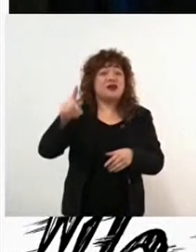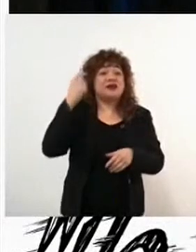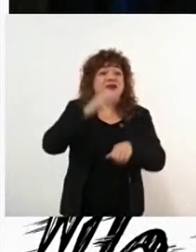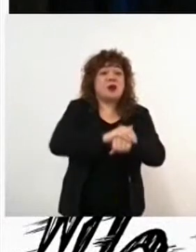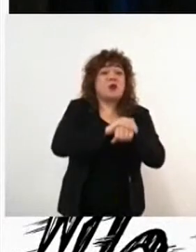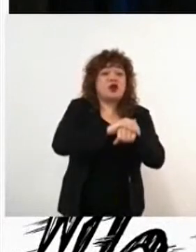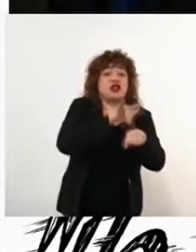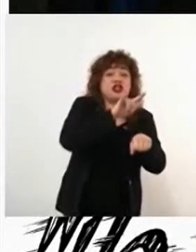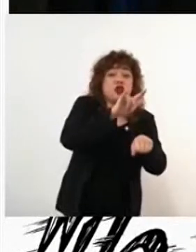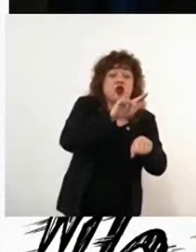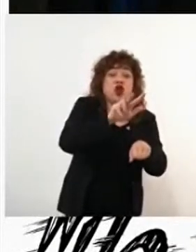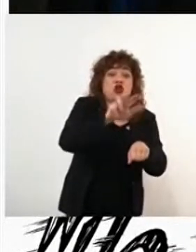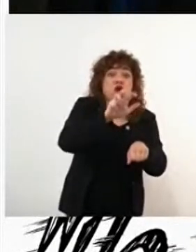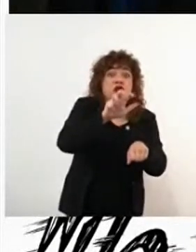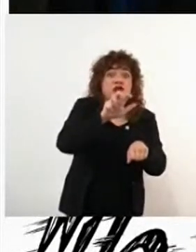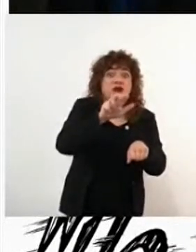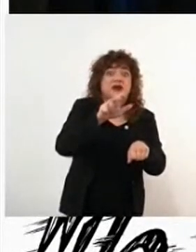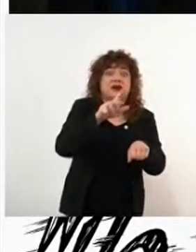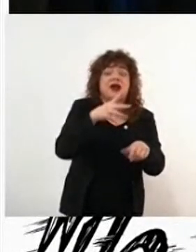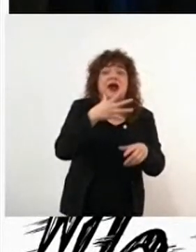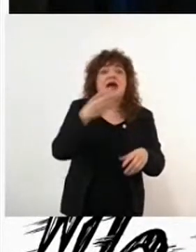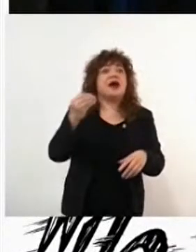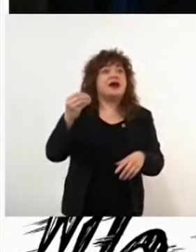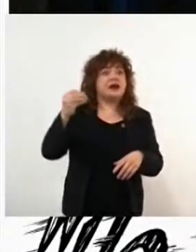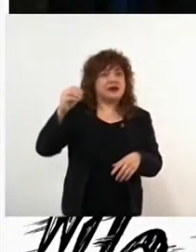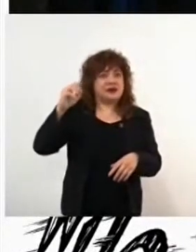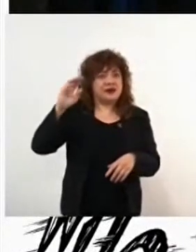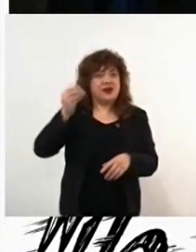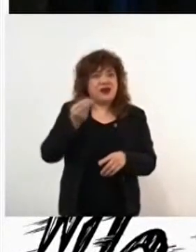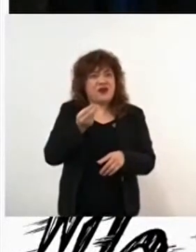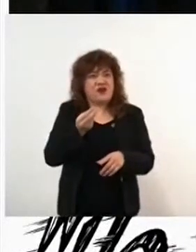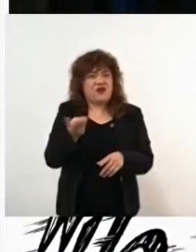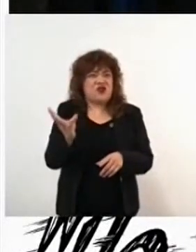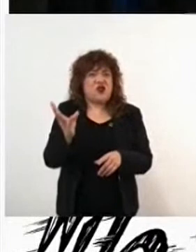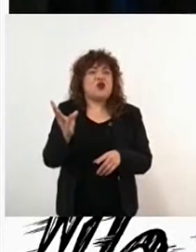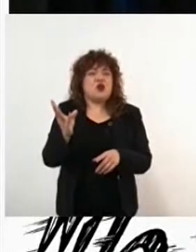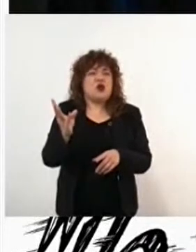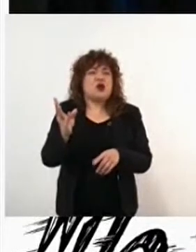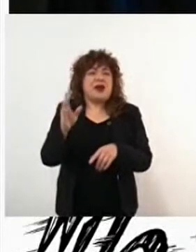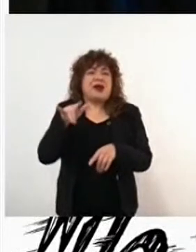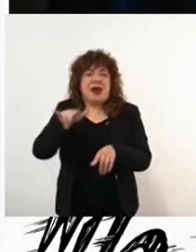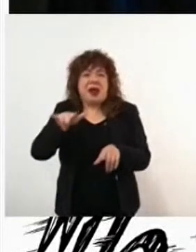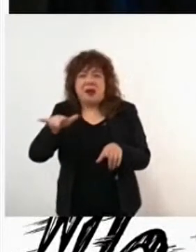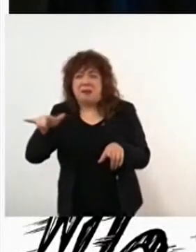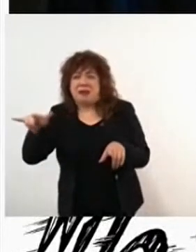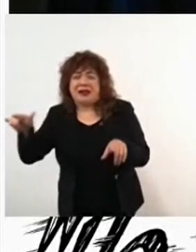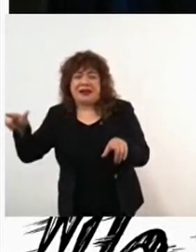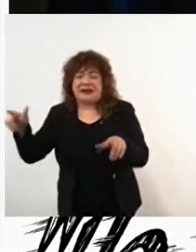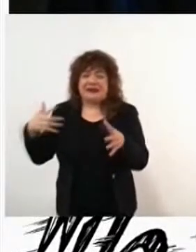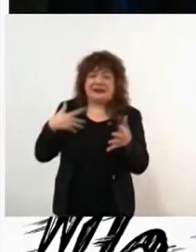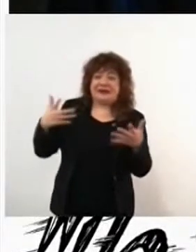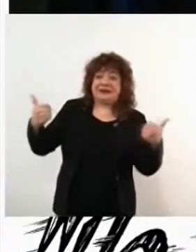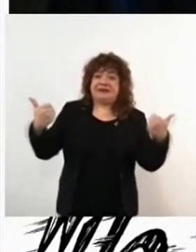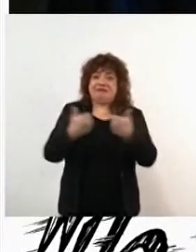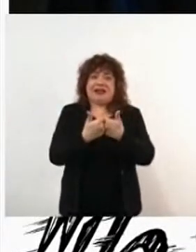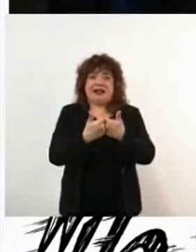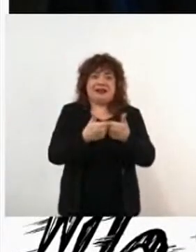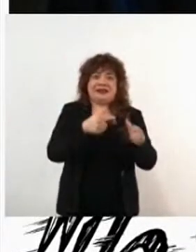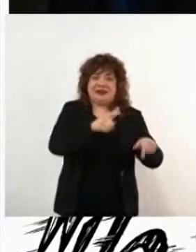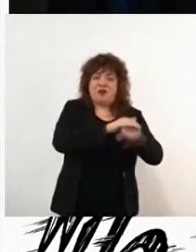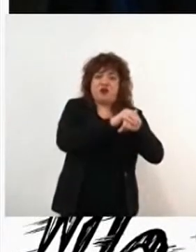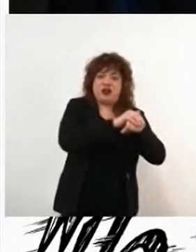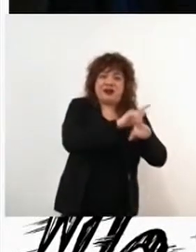300 planes, and we had a couple of planes. I certainly was not sure that,